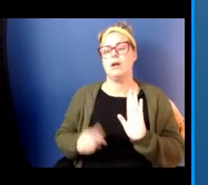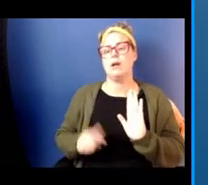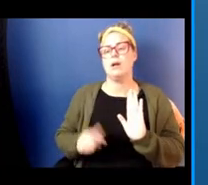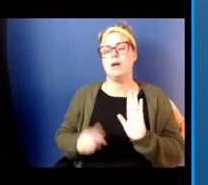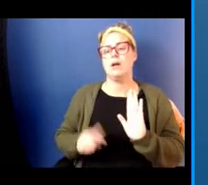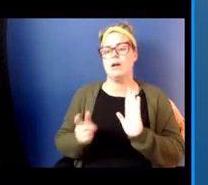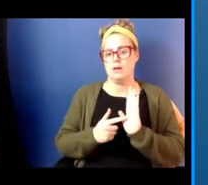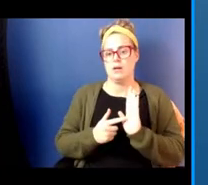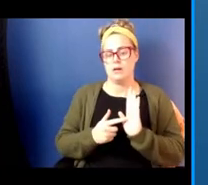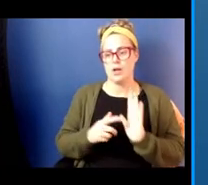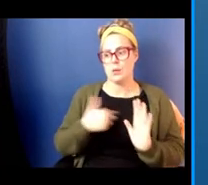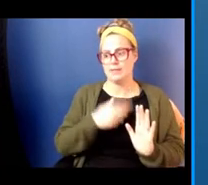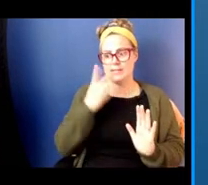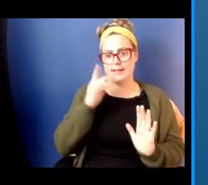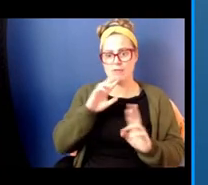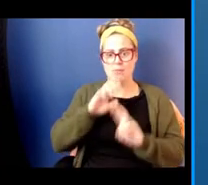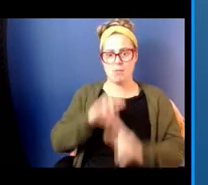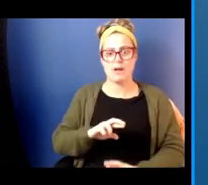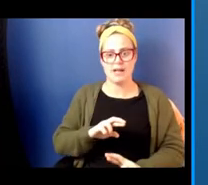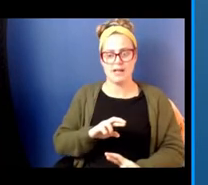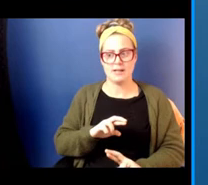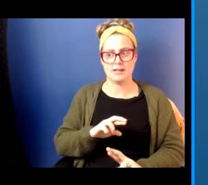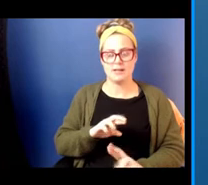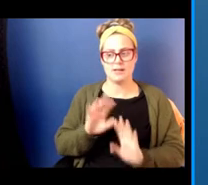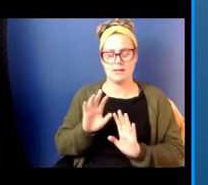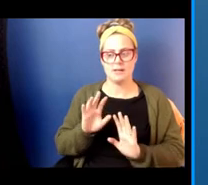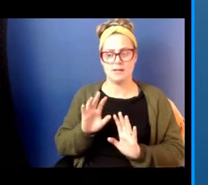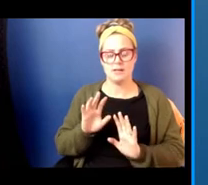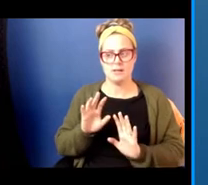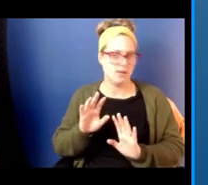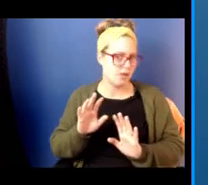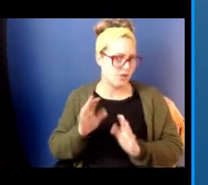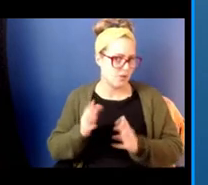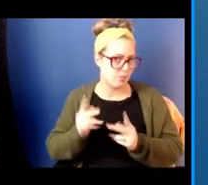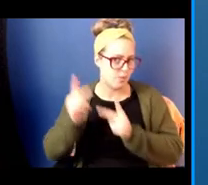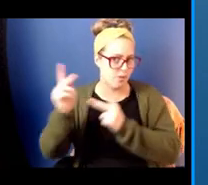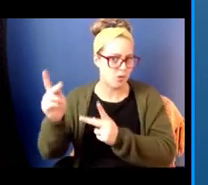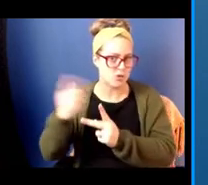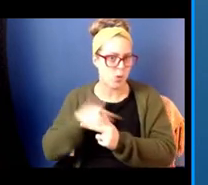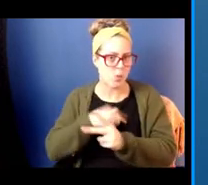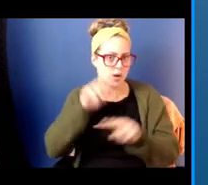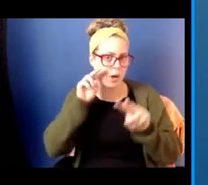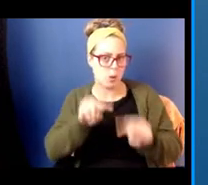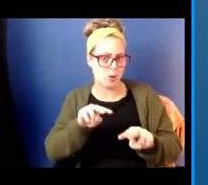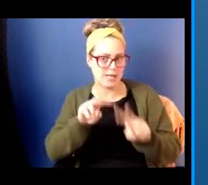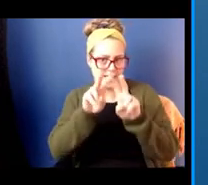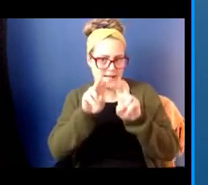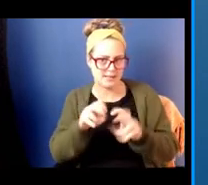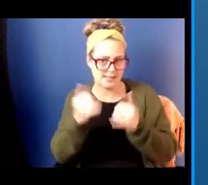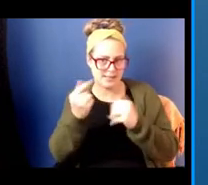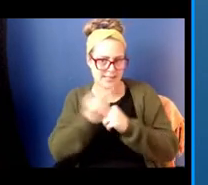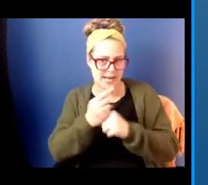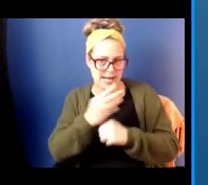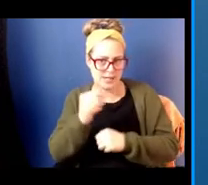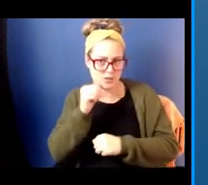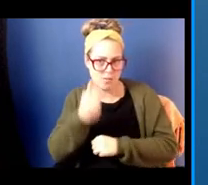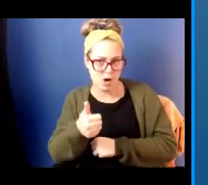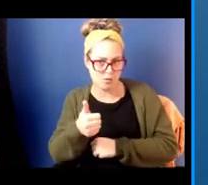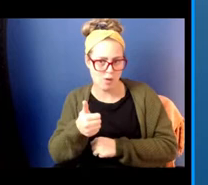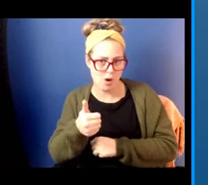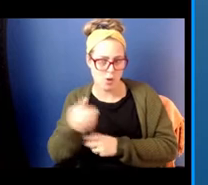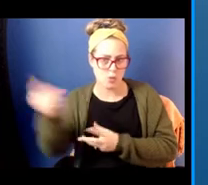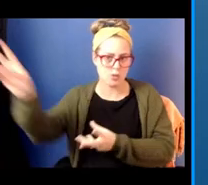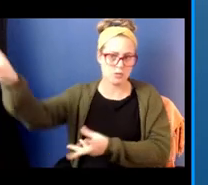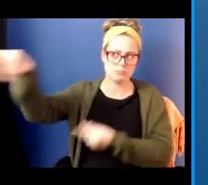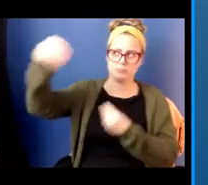that we are looking at today and tomorrow was given to us by the White House